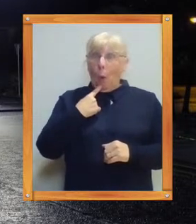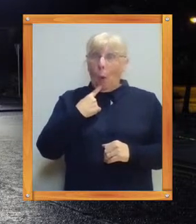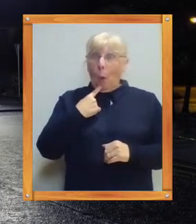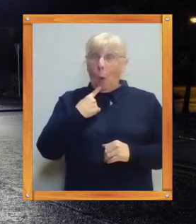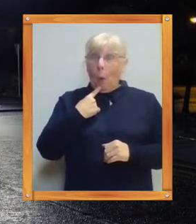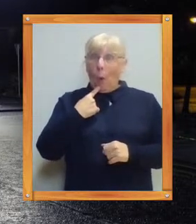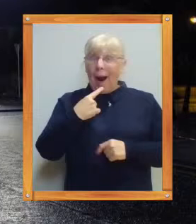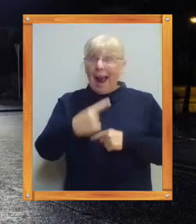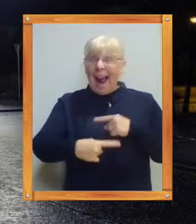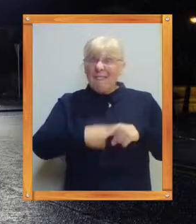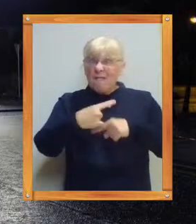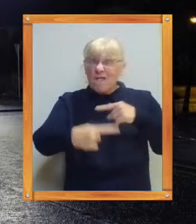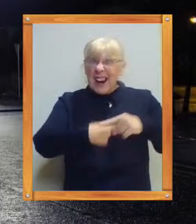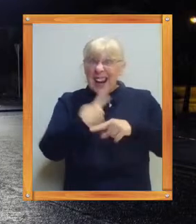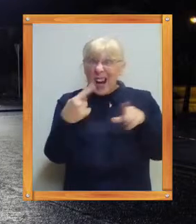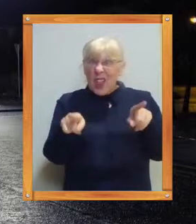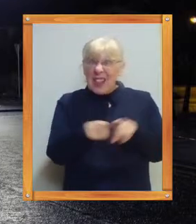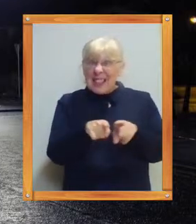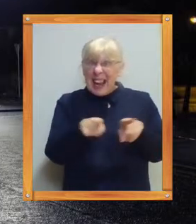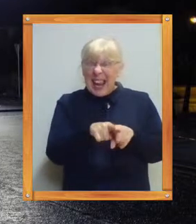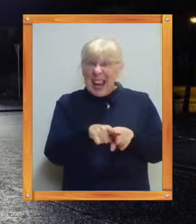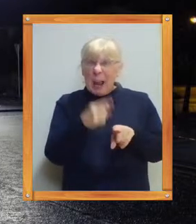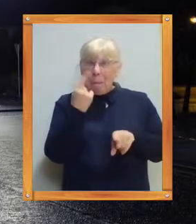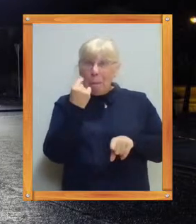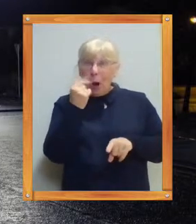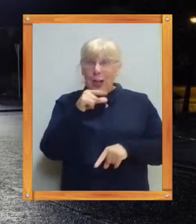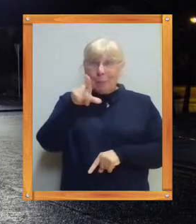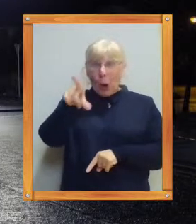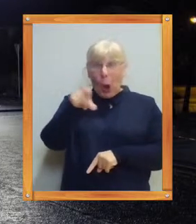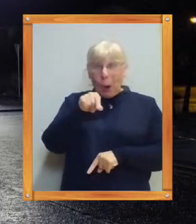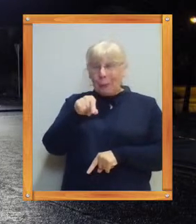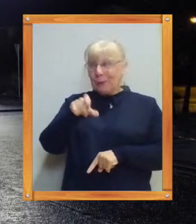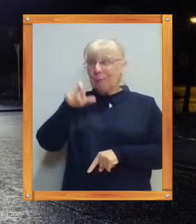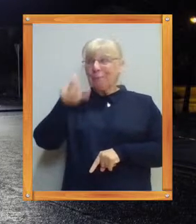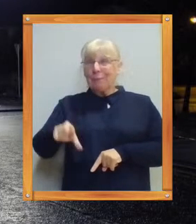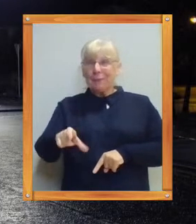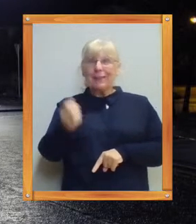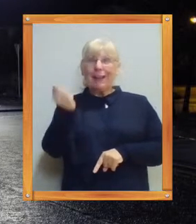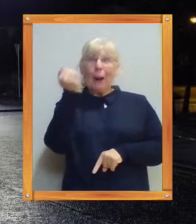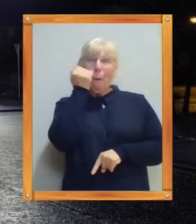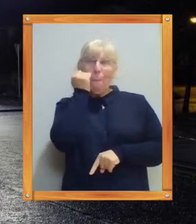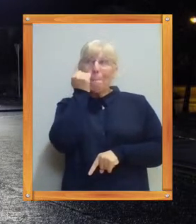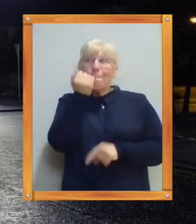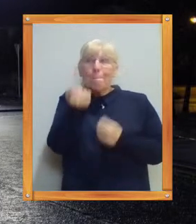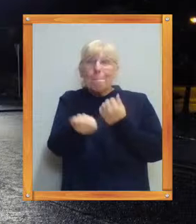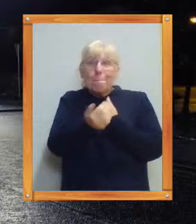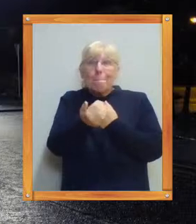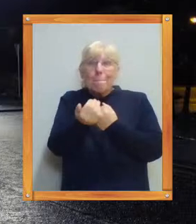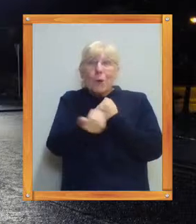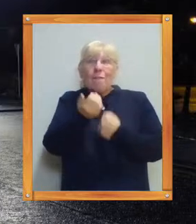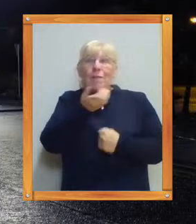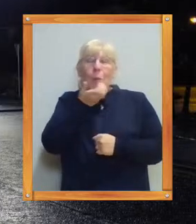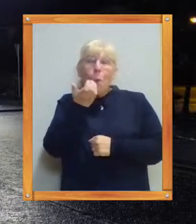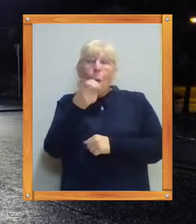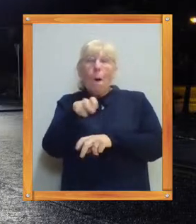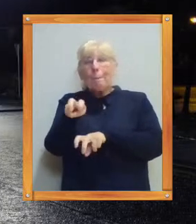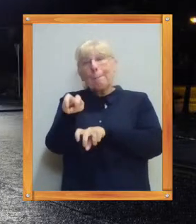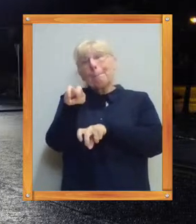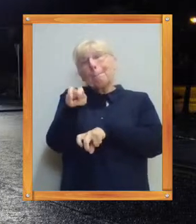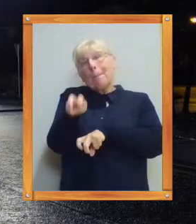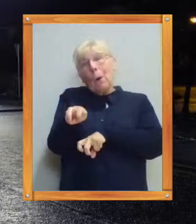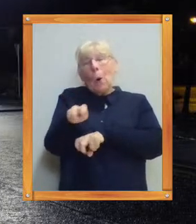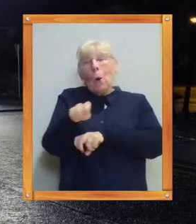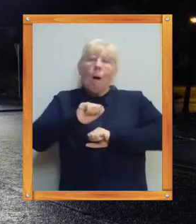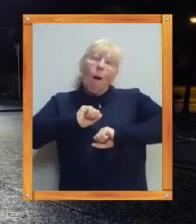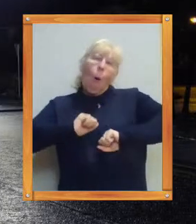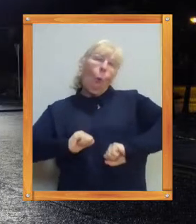can we do it like this every year? Or can we have an option to do it like this every year where you could be at home in the warmth and comfort of your lovely big sofa with the fire